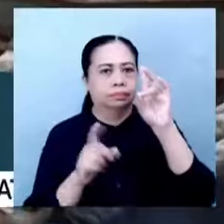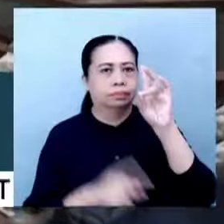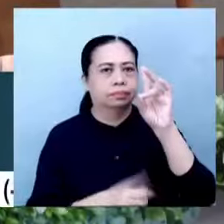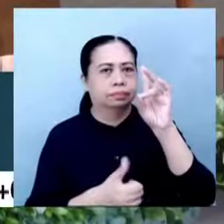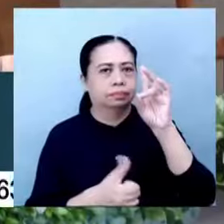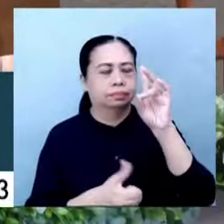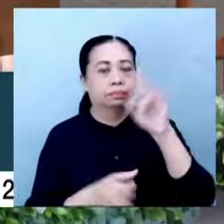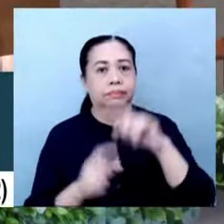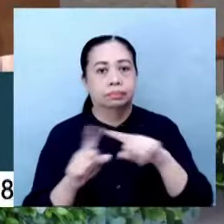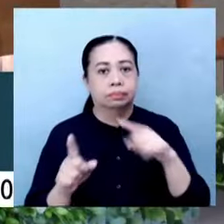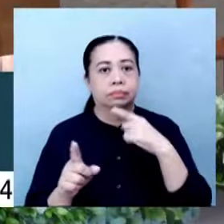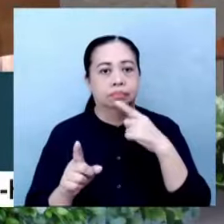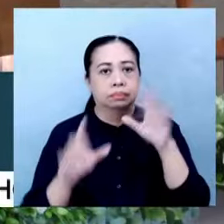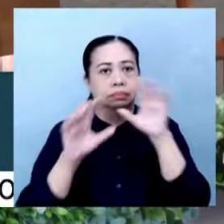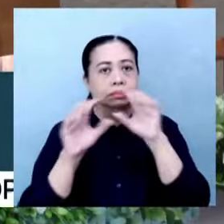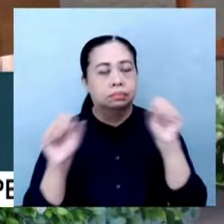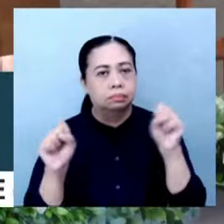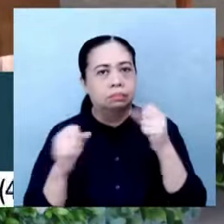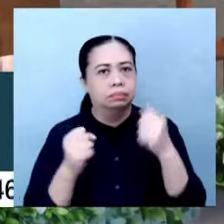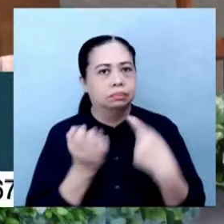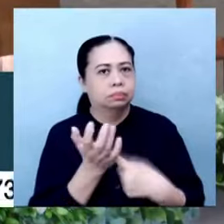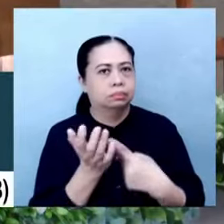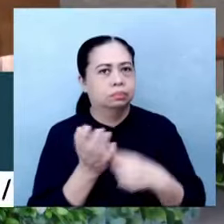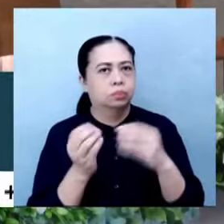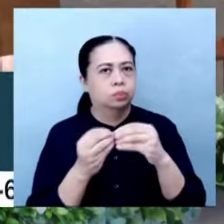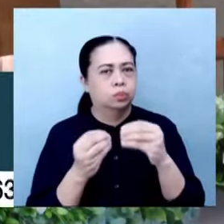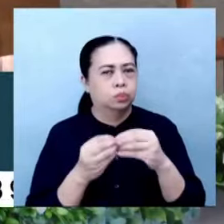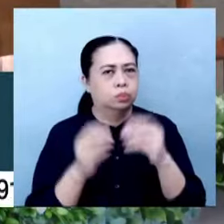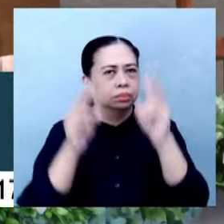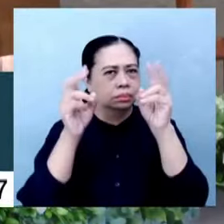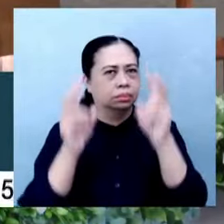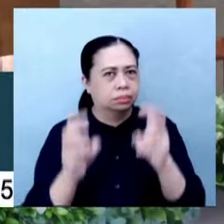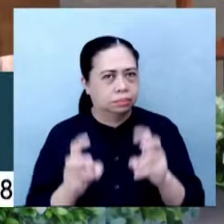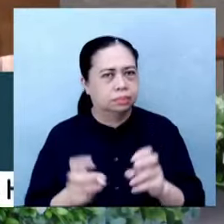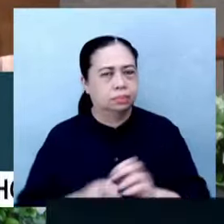says the president could have tackled more hot-button issues.